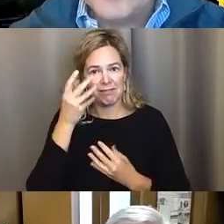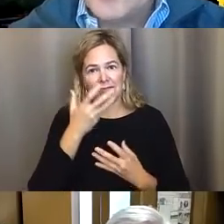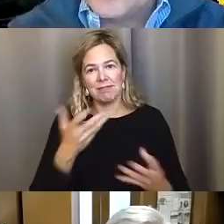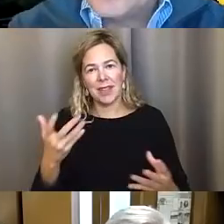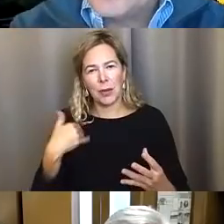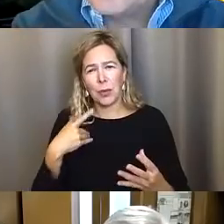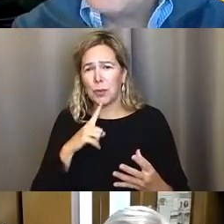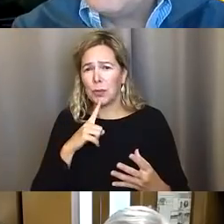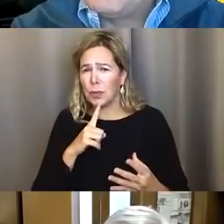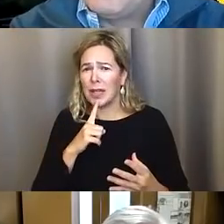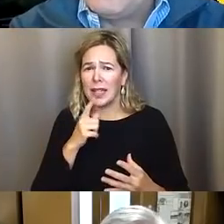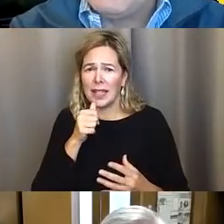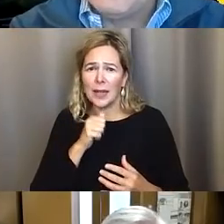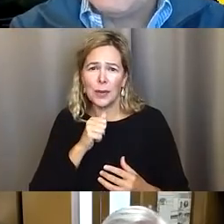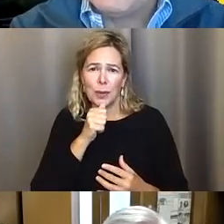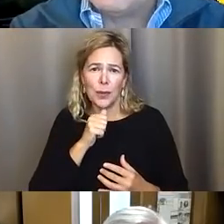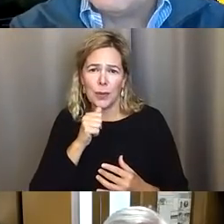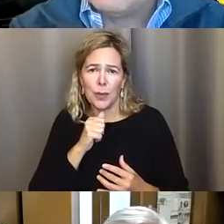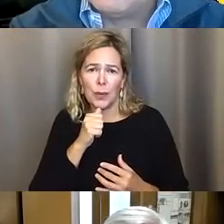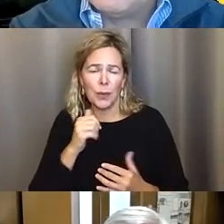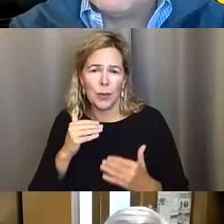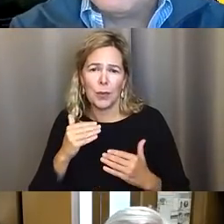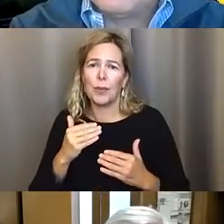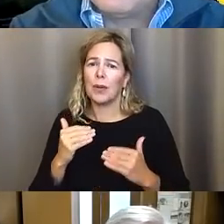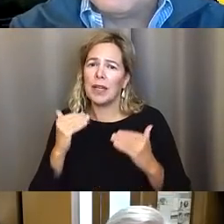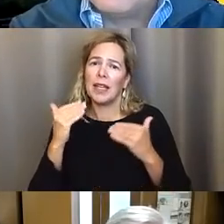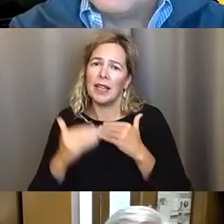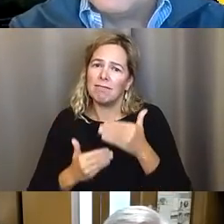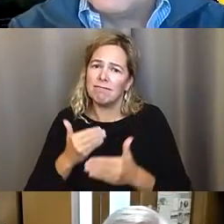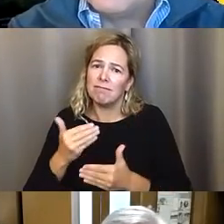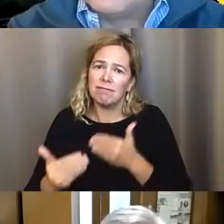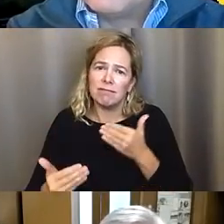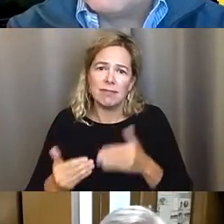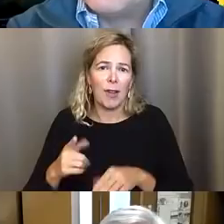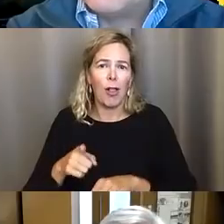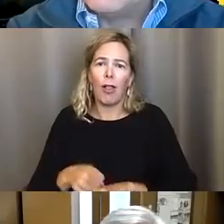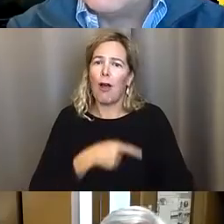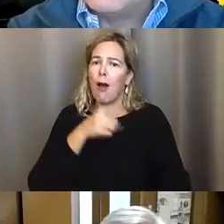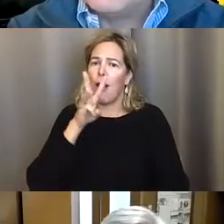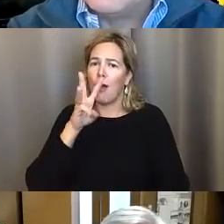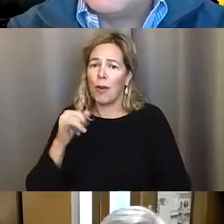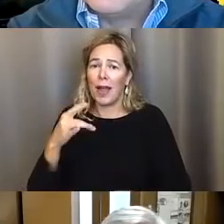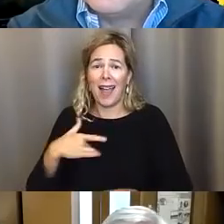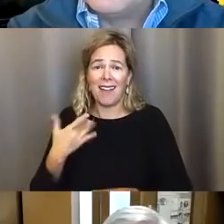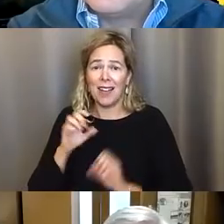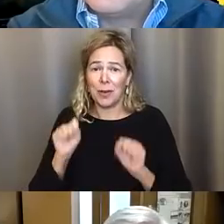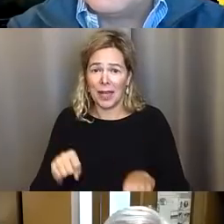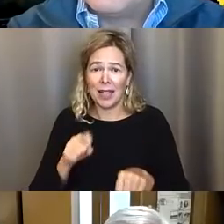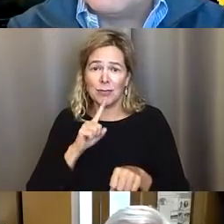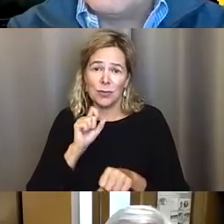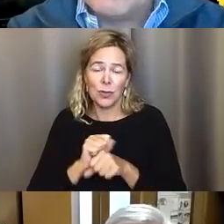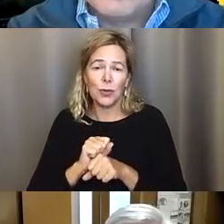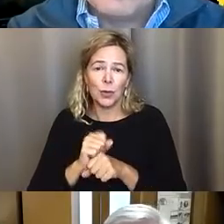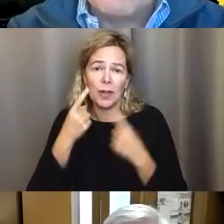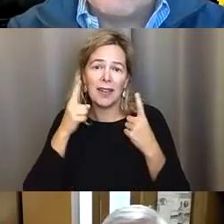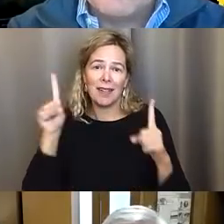during a very difficult time in all of our lives. And I feel confident that we can accomplish more together. I feel confident